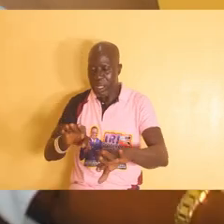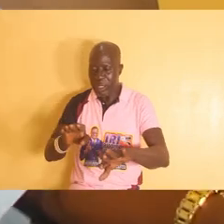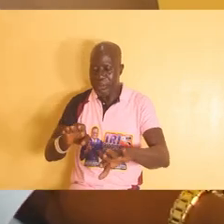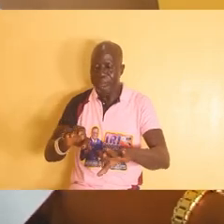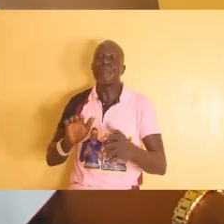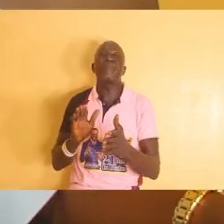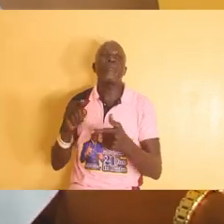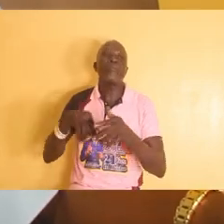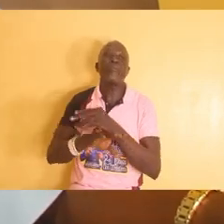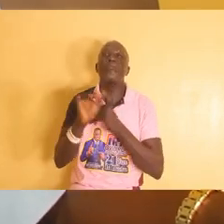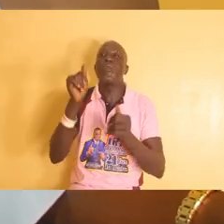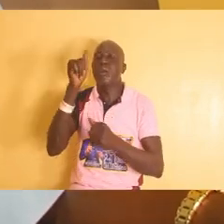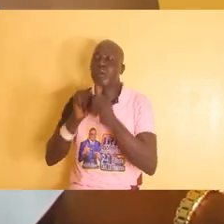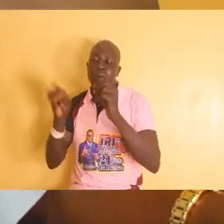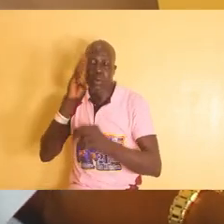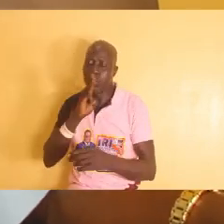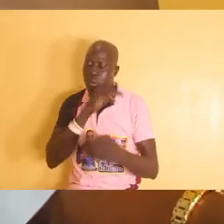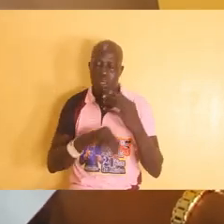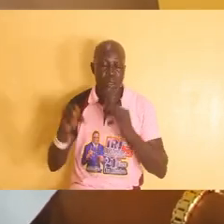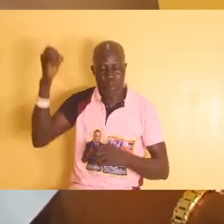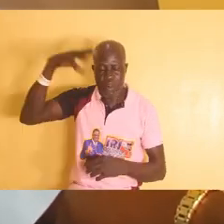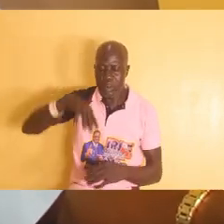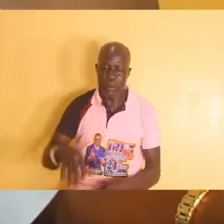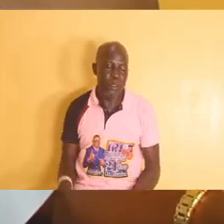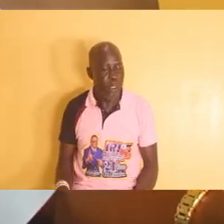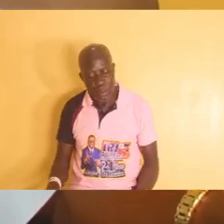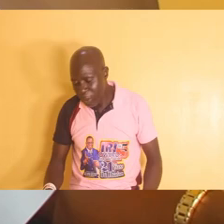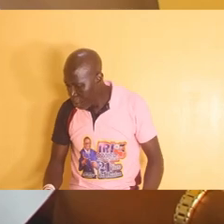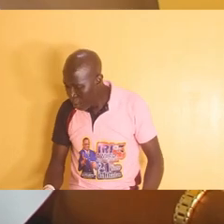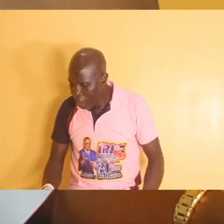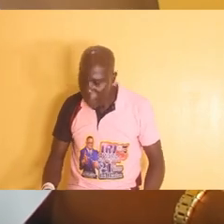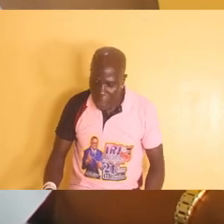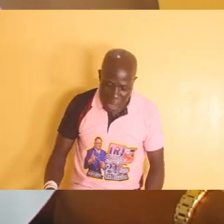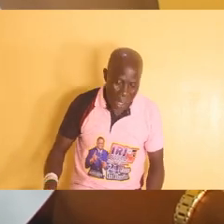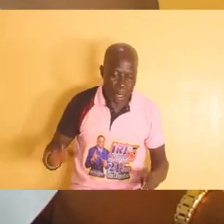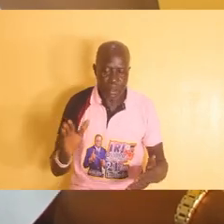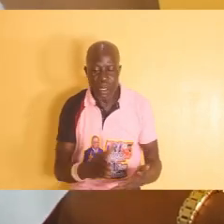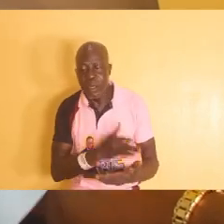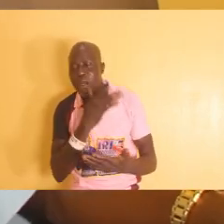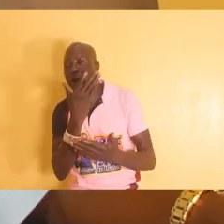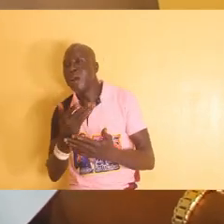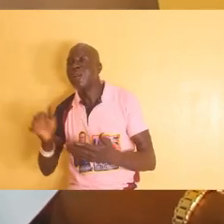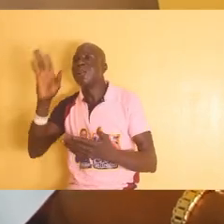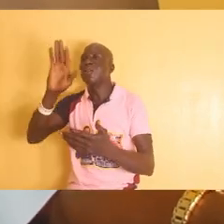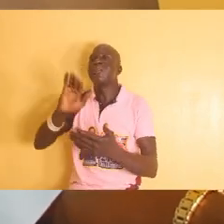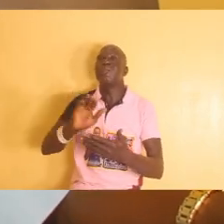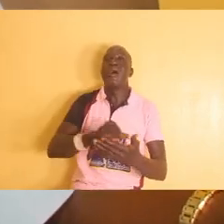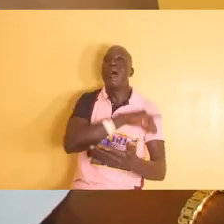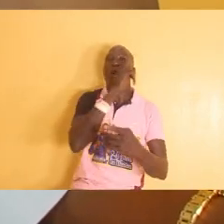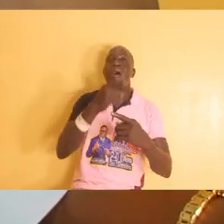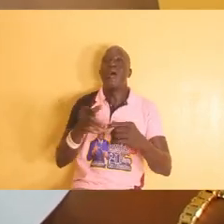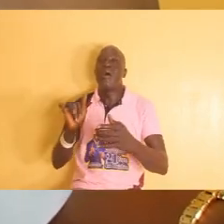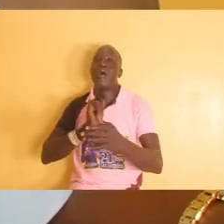baku eku ibuku ni ibi ayo